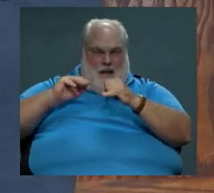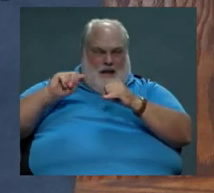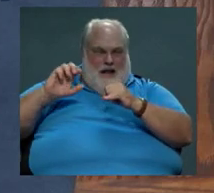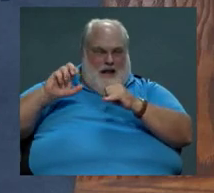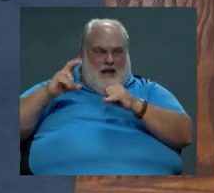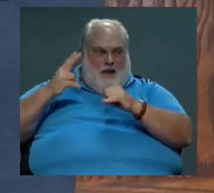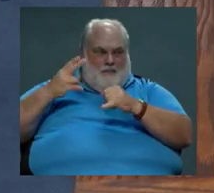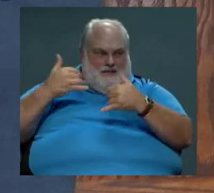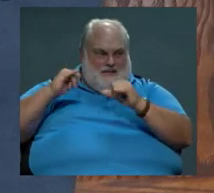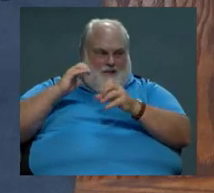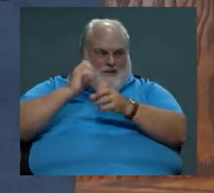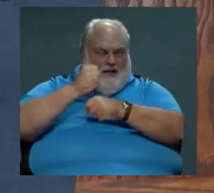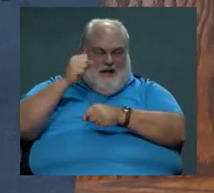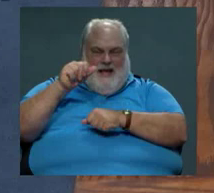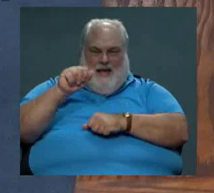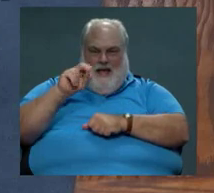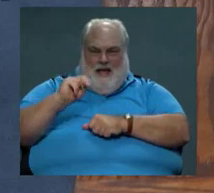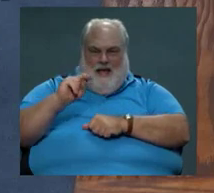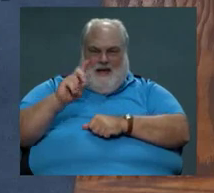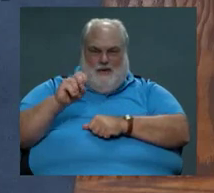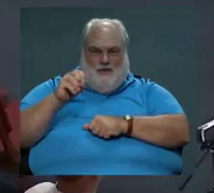he was victorious. So, Andrew?